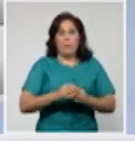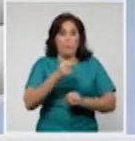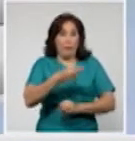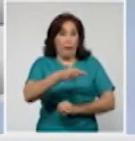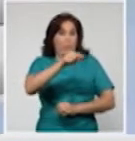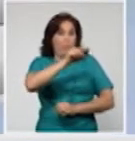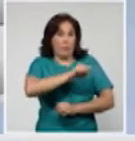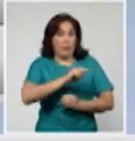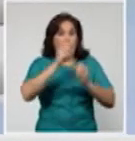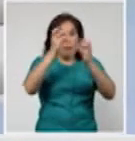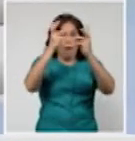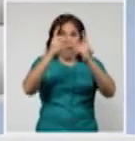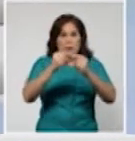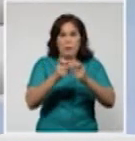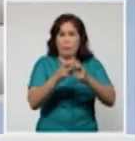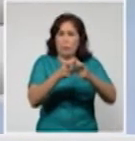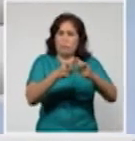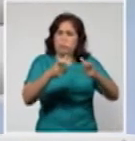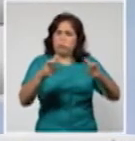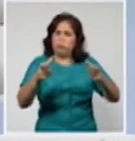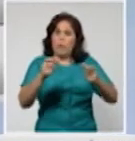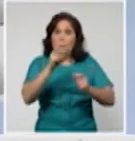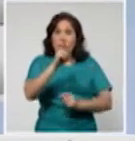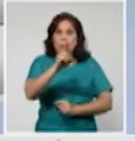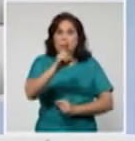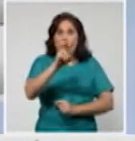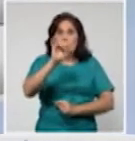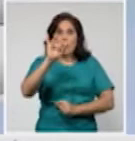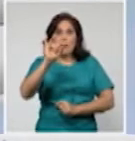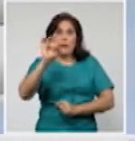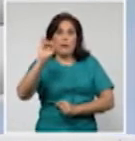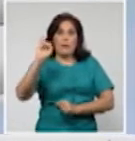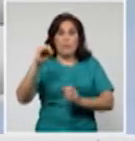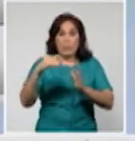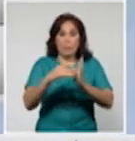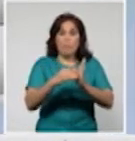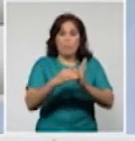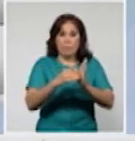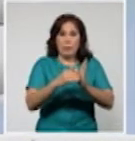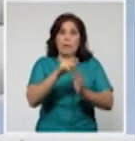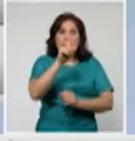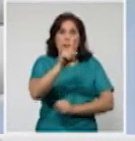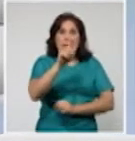276,147 people were diagnosed with the virus, for a total of